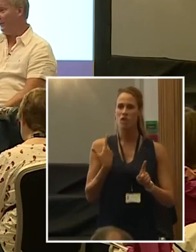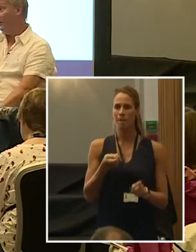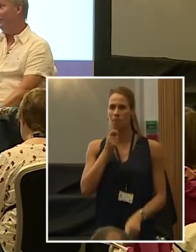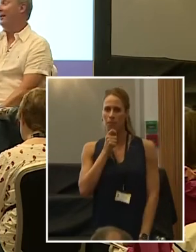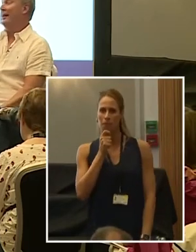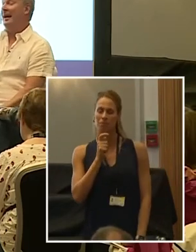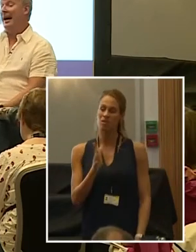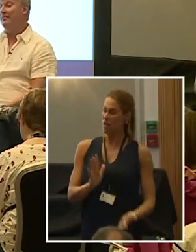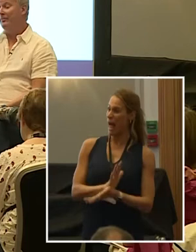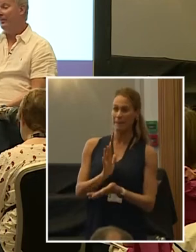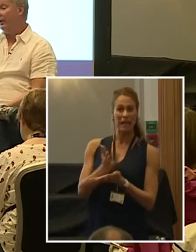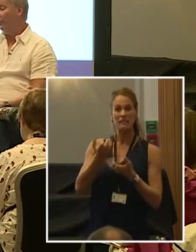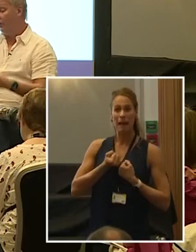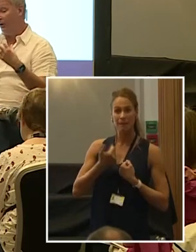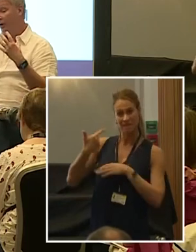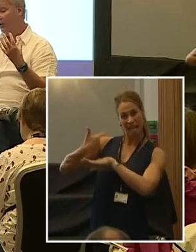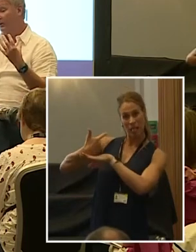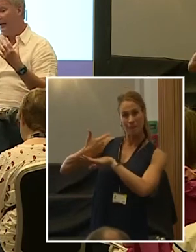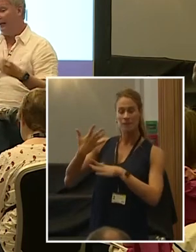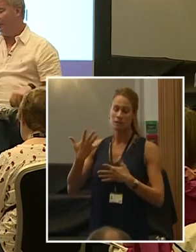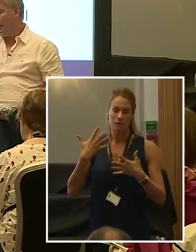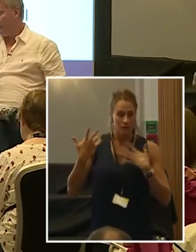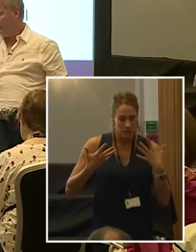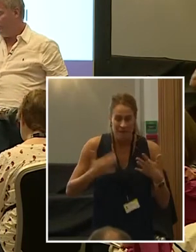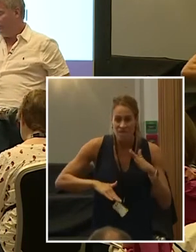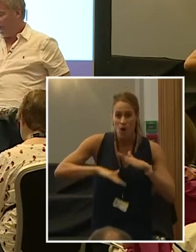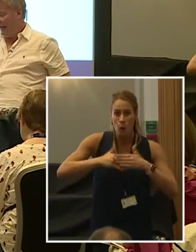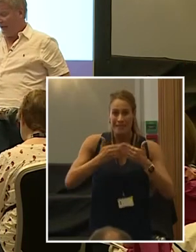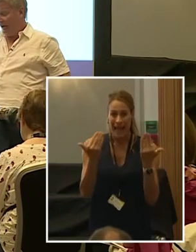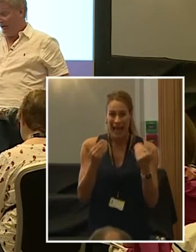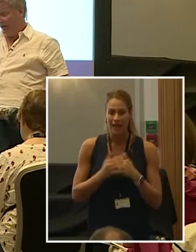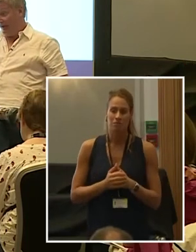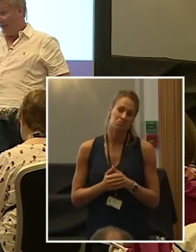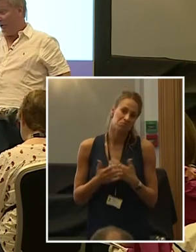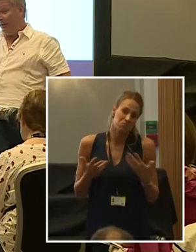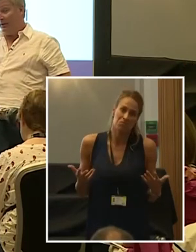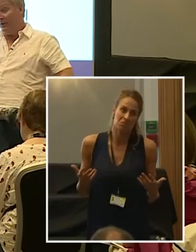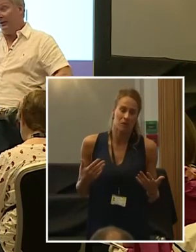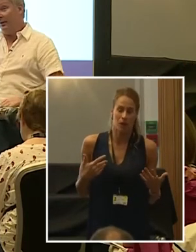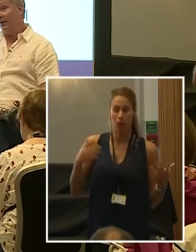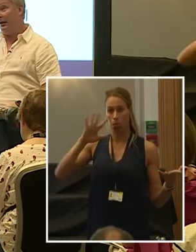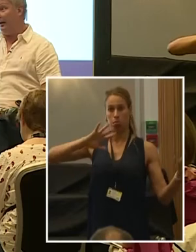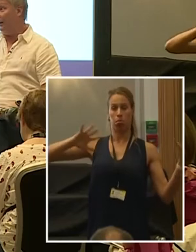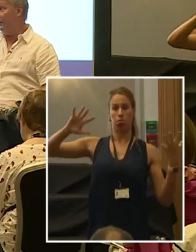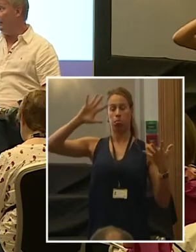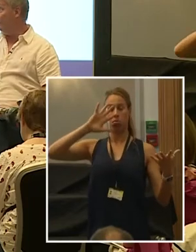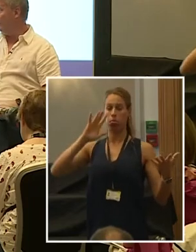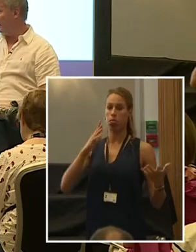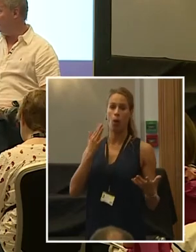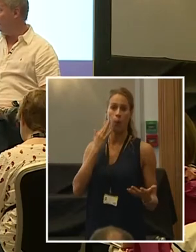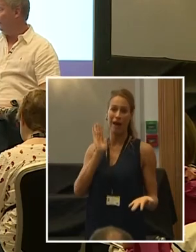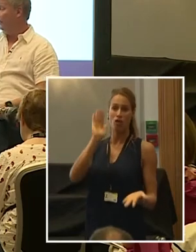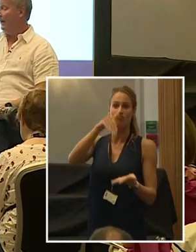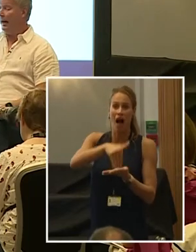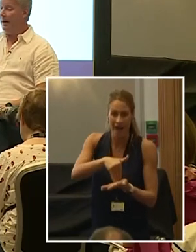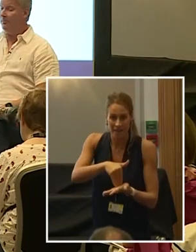which I was. So the whole day was actually just a blur, because as soon as I got in, we did some more